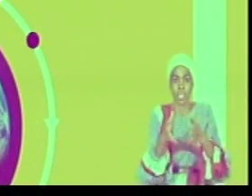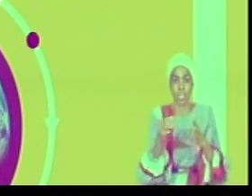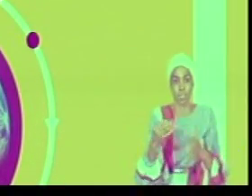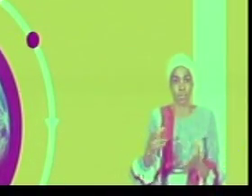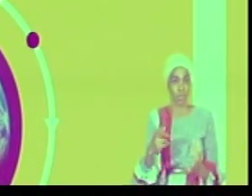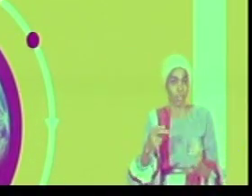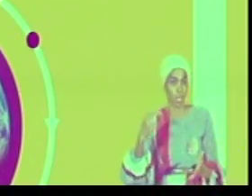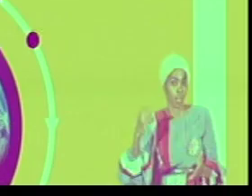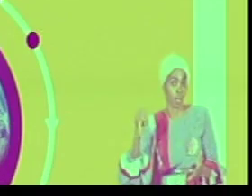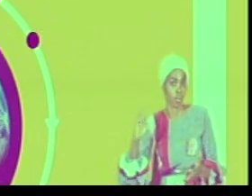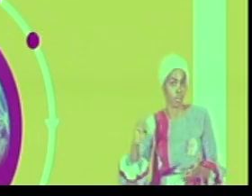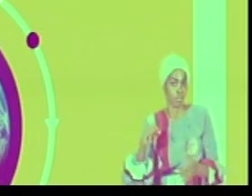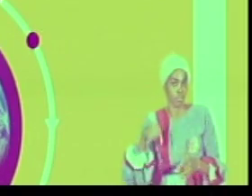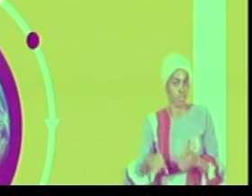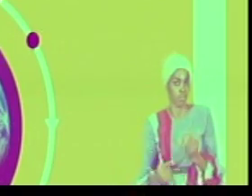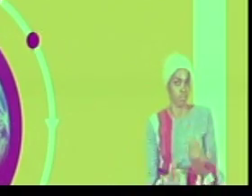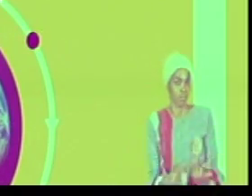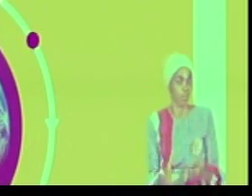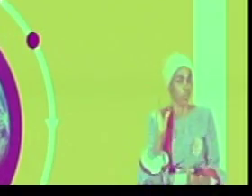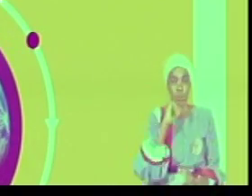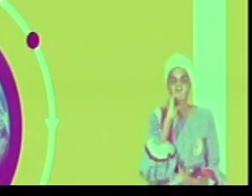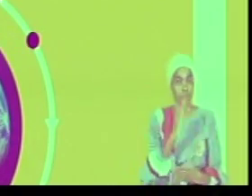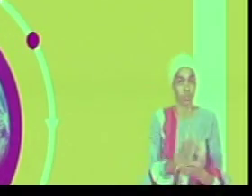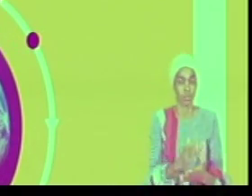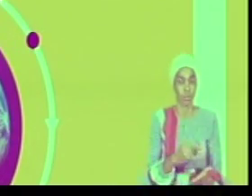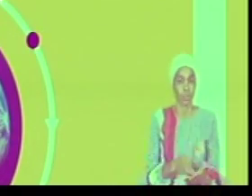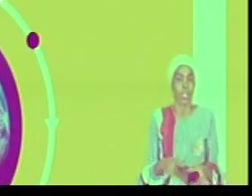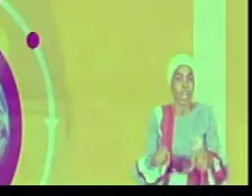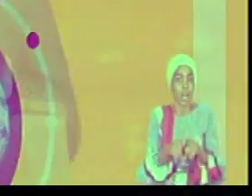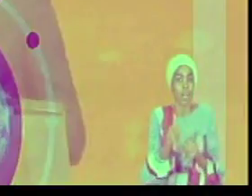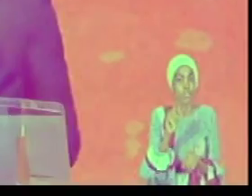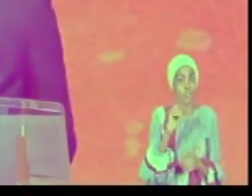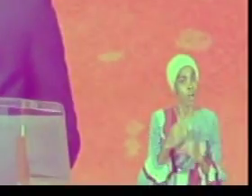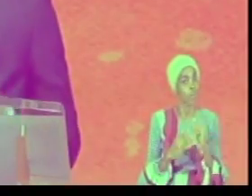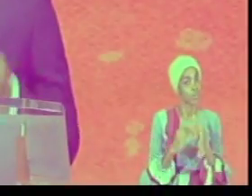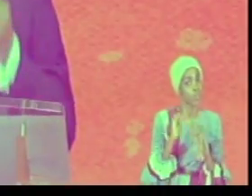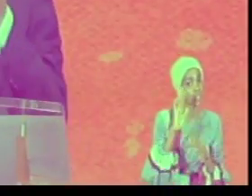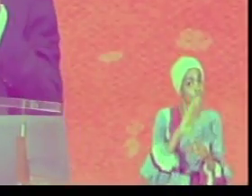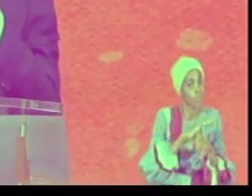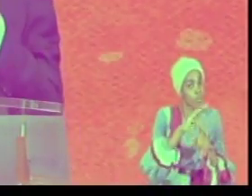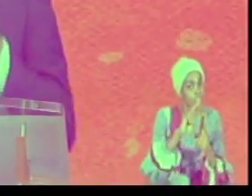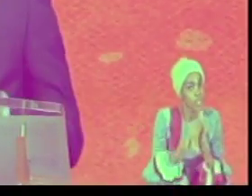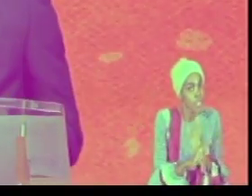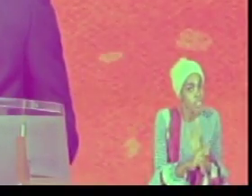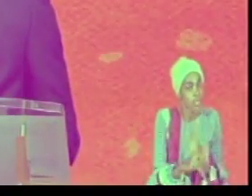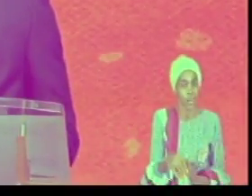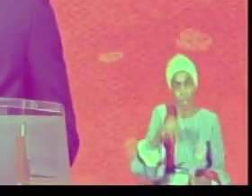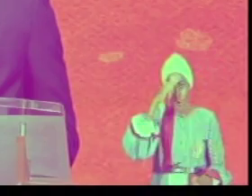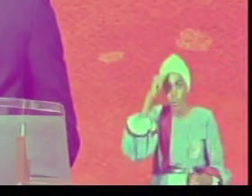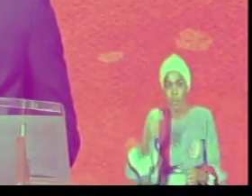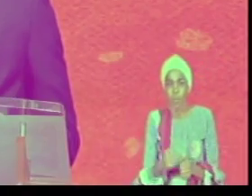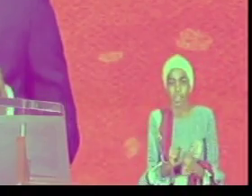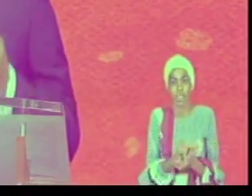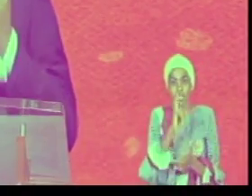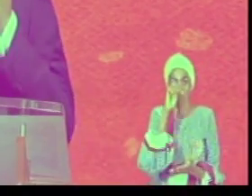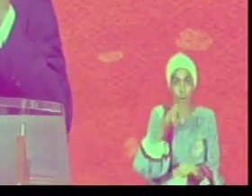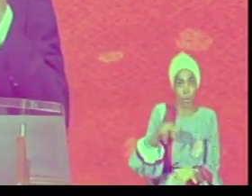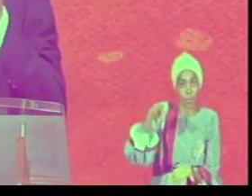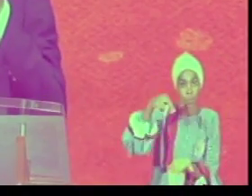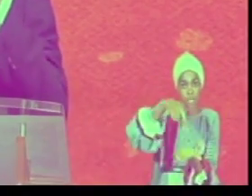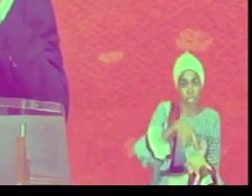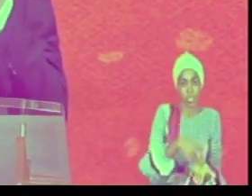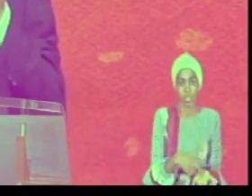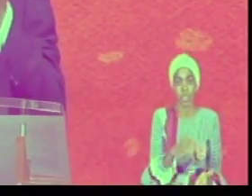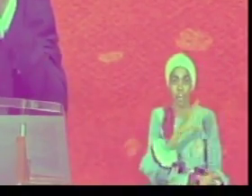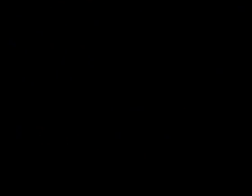your personal brand, remember that you represent Christ. And as you do this, I believe we will all